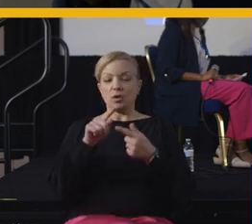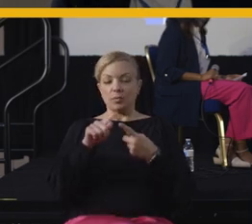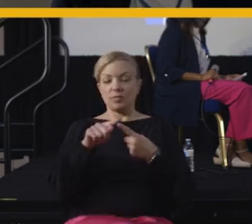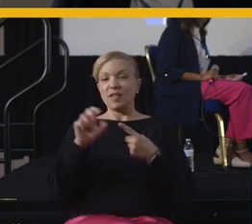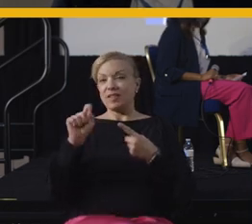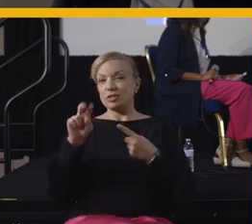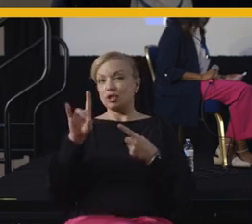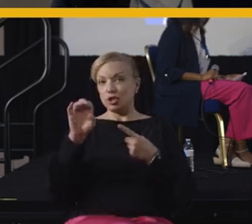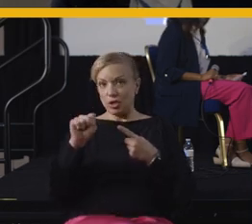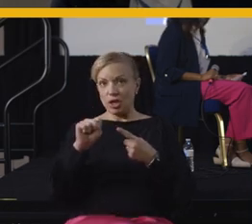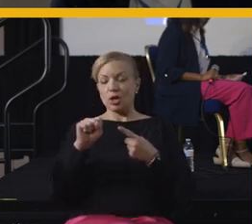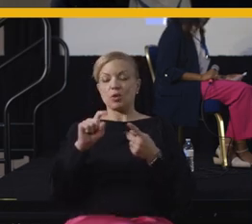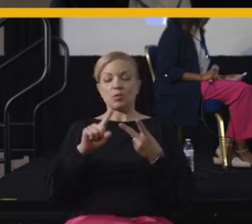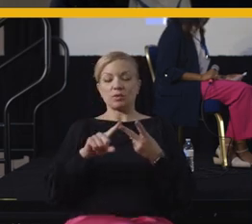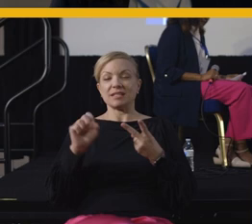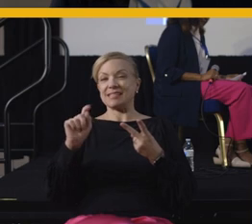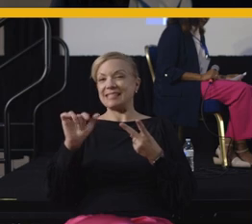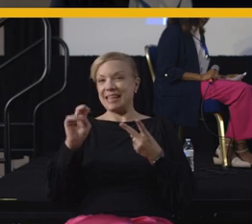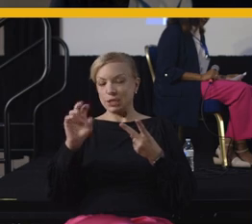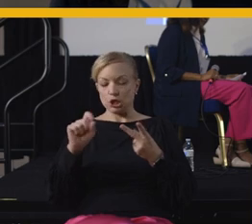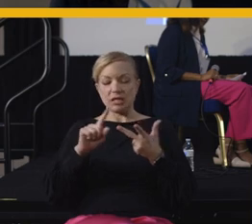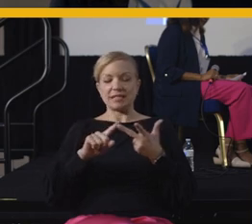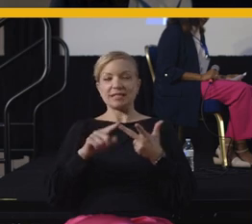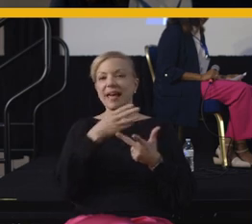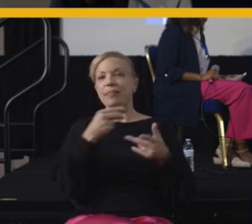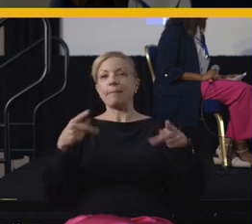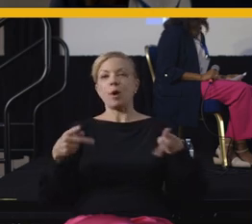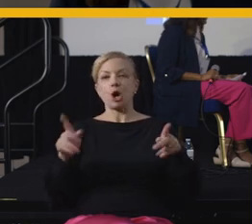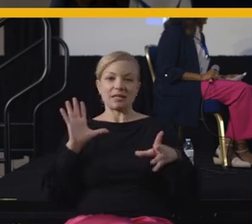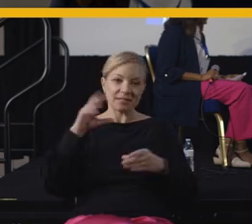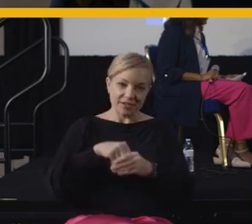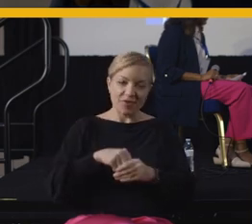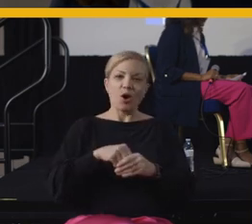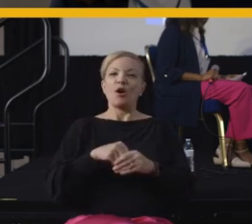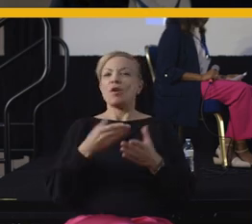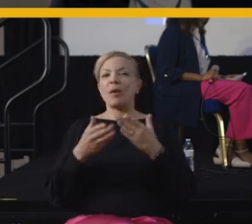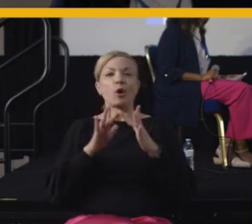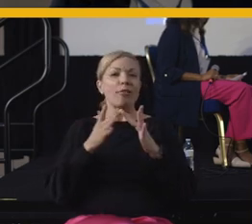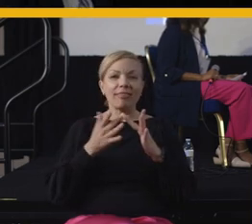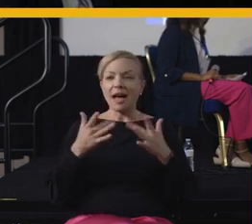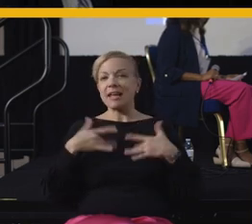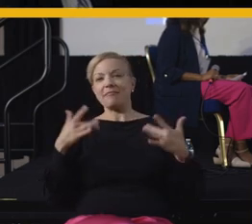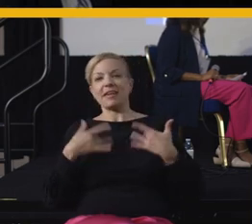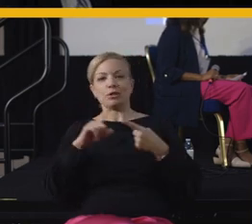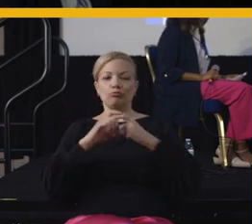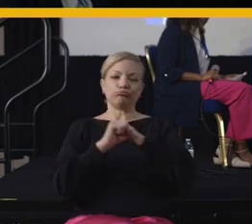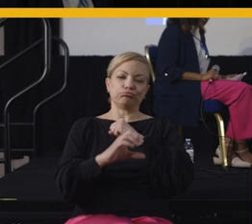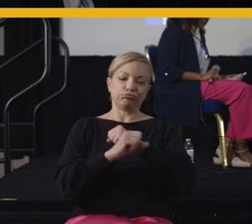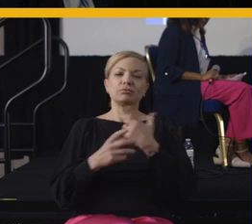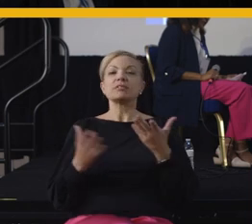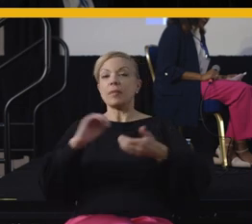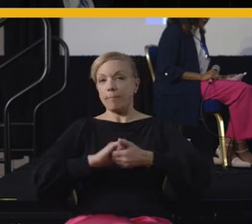it, they did engagement events for each film to bring it, whether that was online or in person.